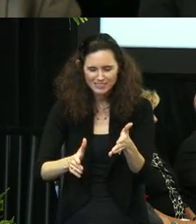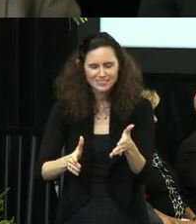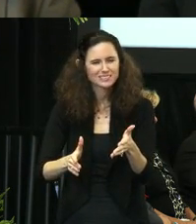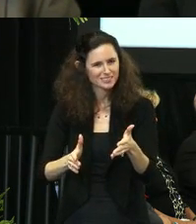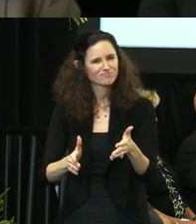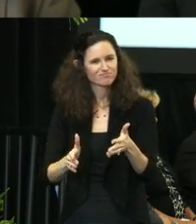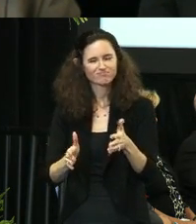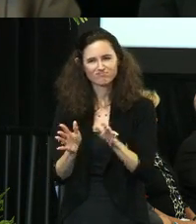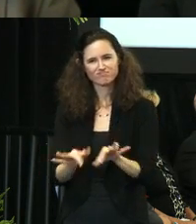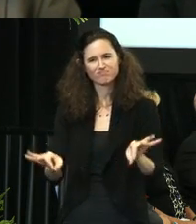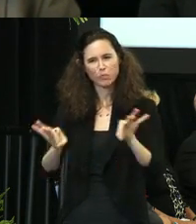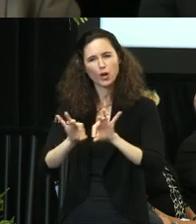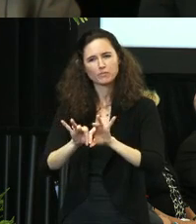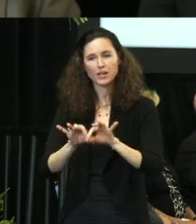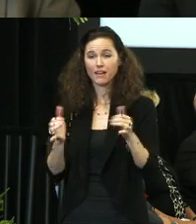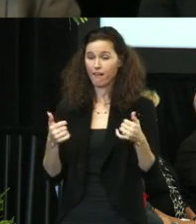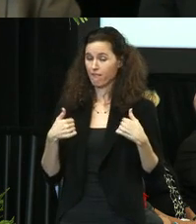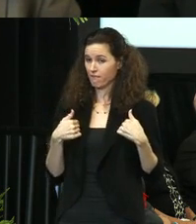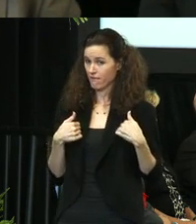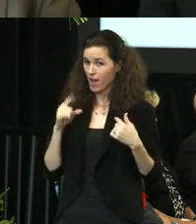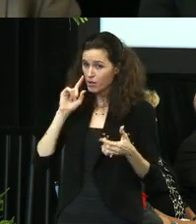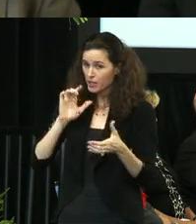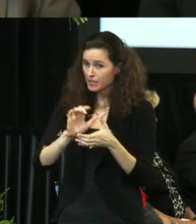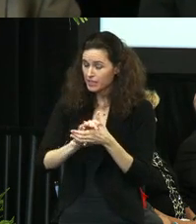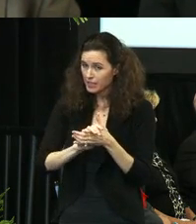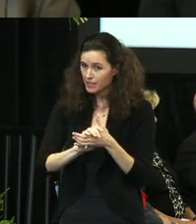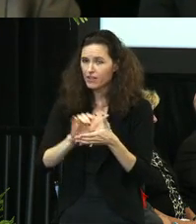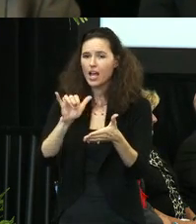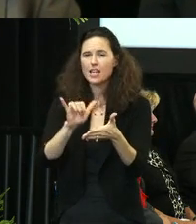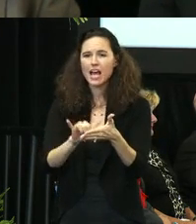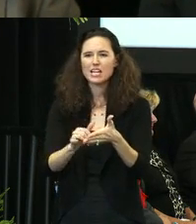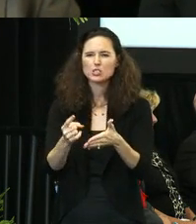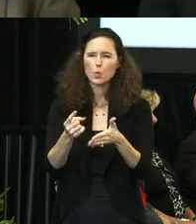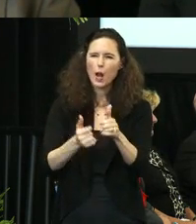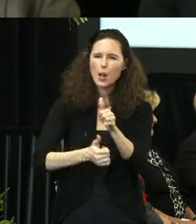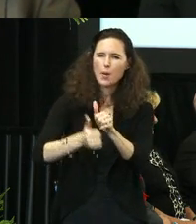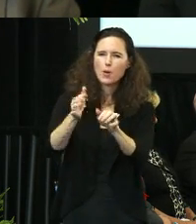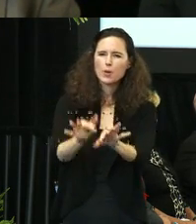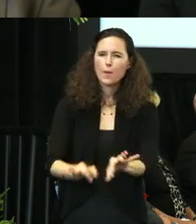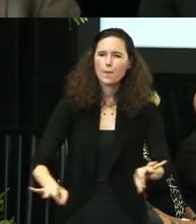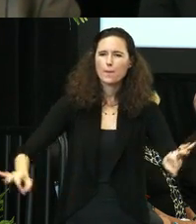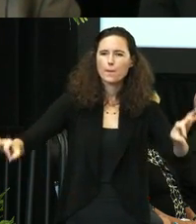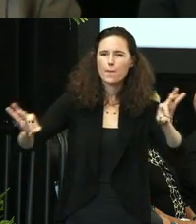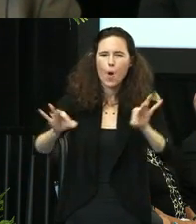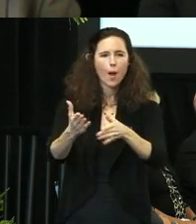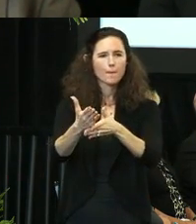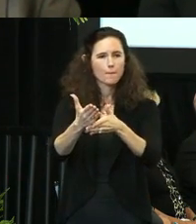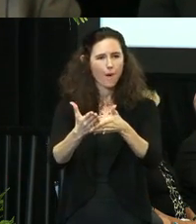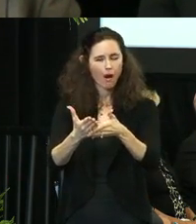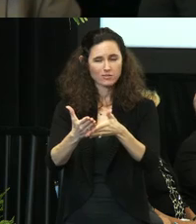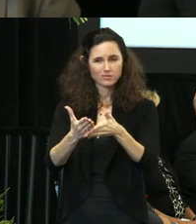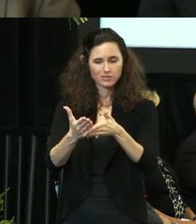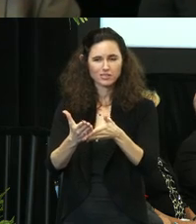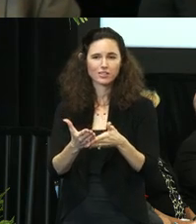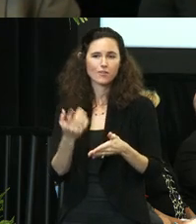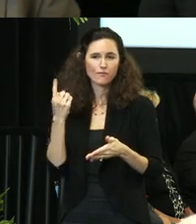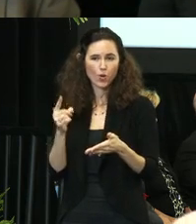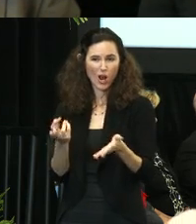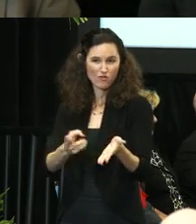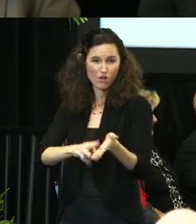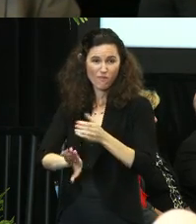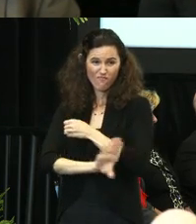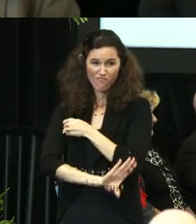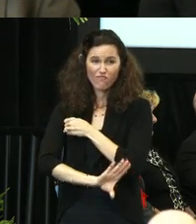way. I believe this piece is one of the most important contributing factors to the increased enrollment for our fall